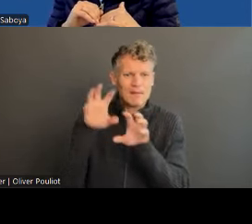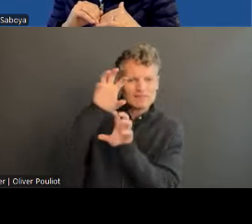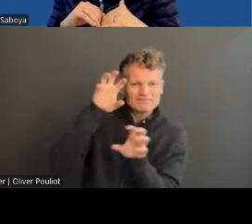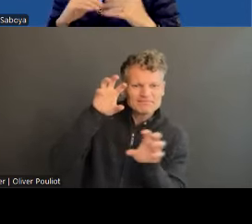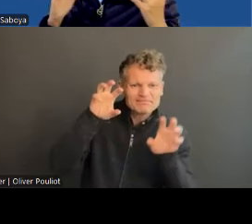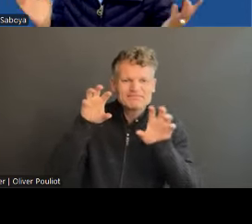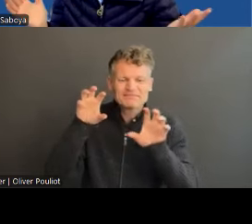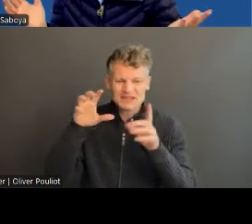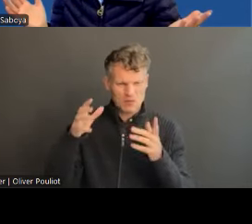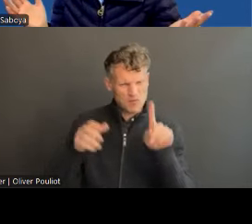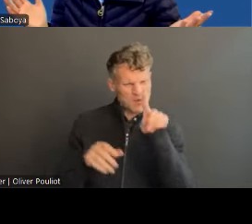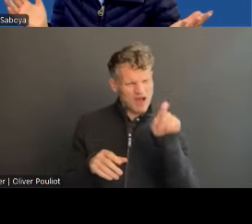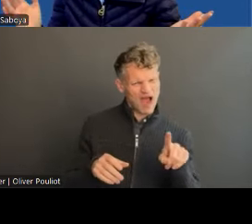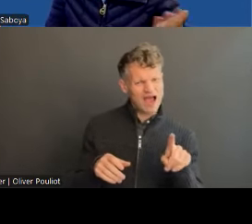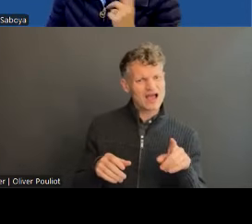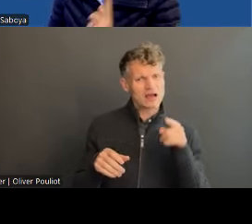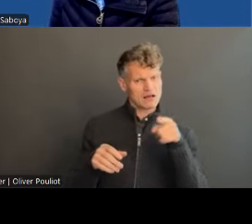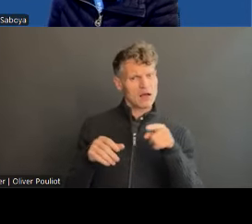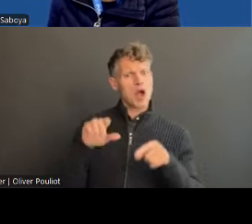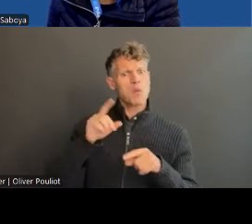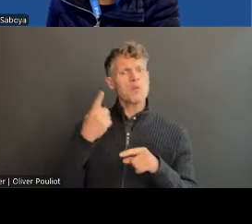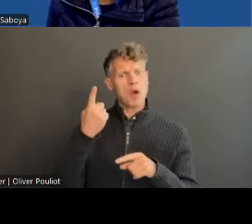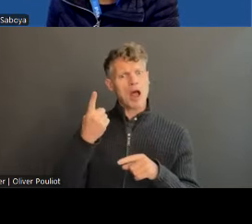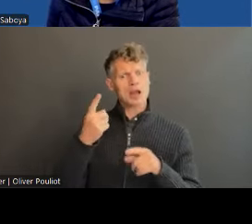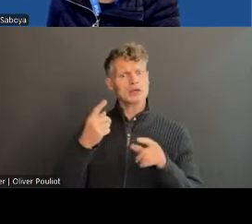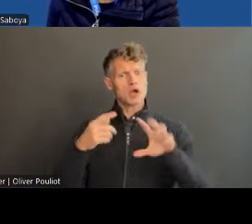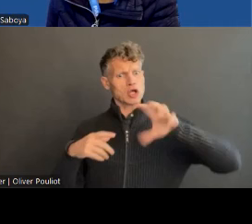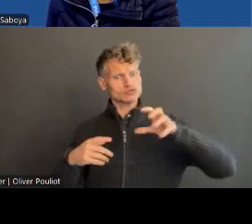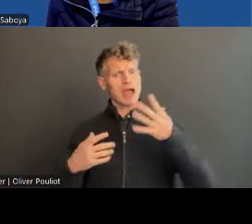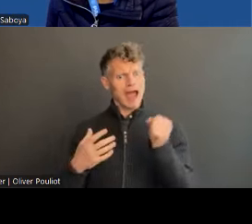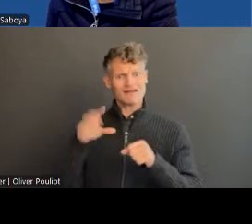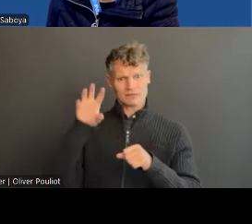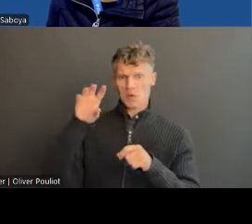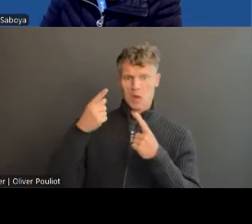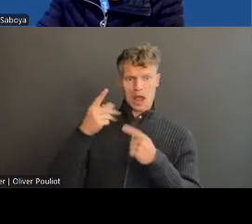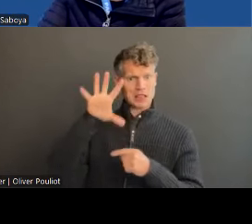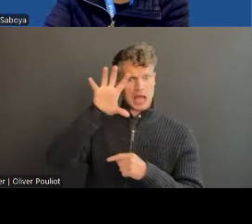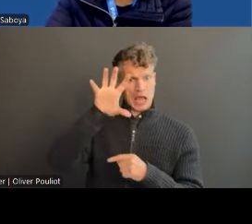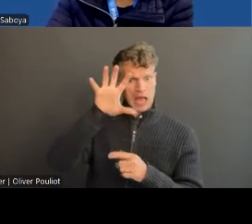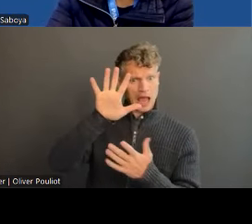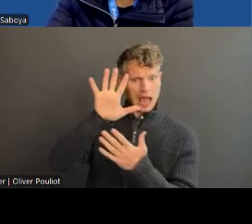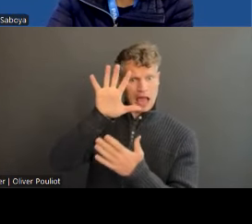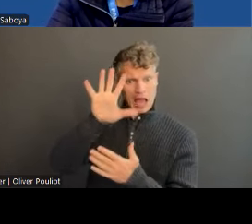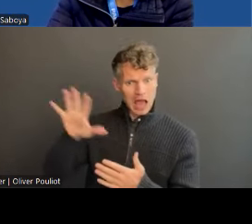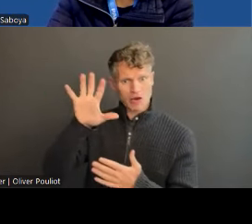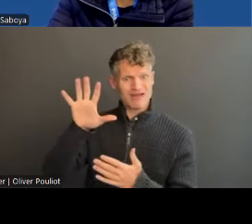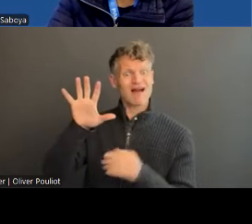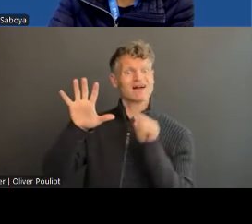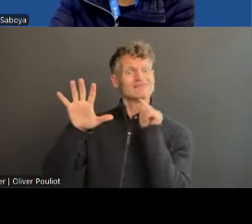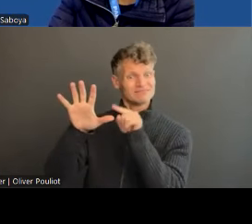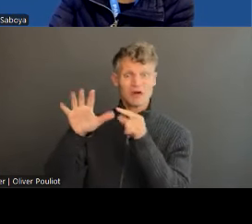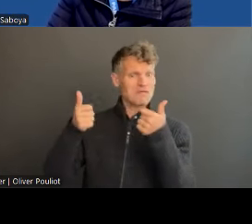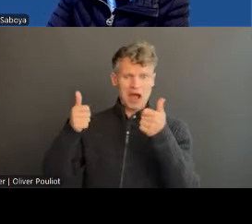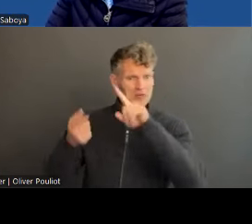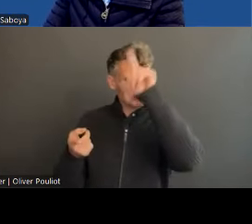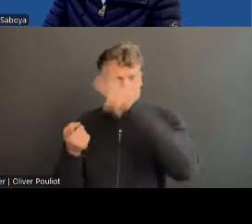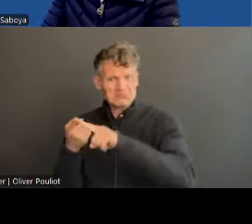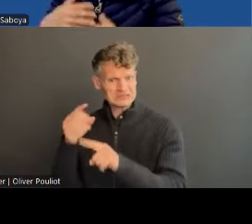subnational level, but not in other areas within the same country? And this is very related to social and environmental determinants of